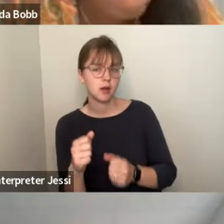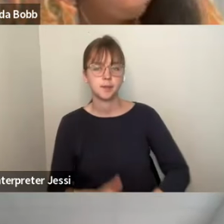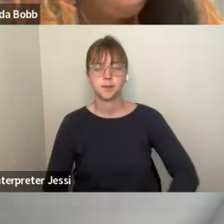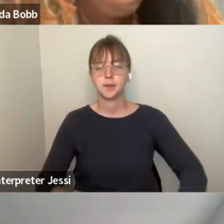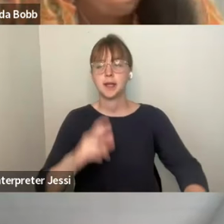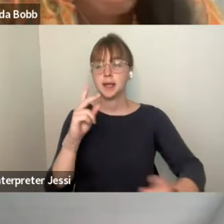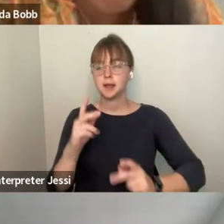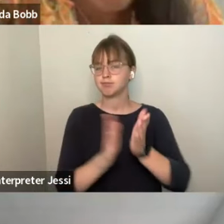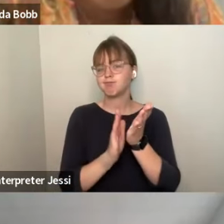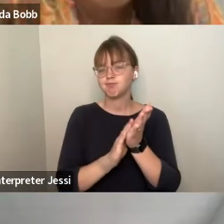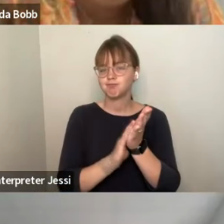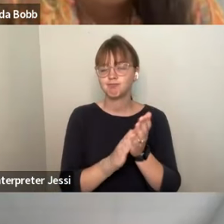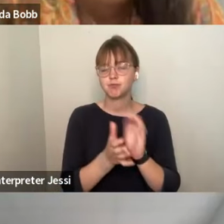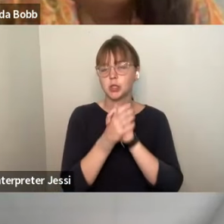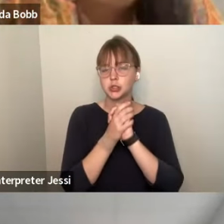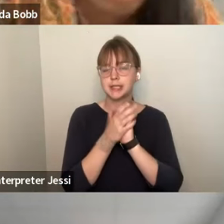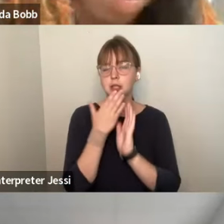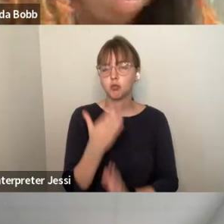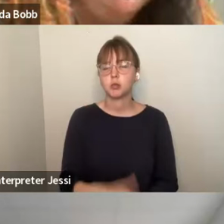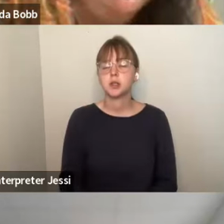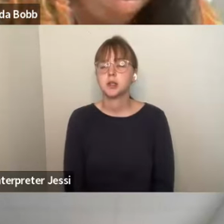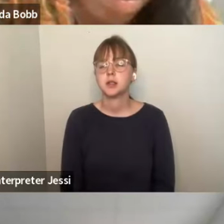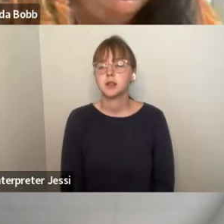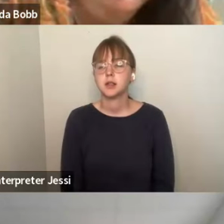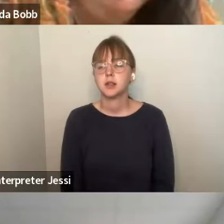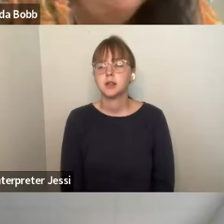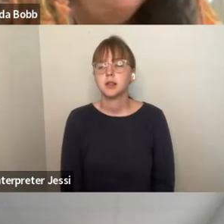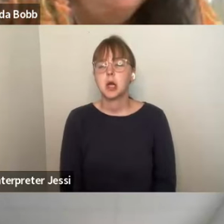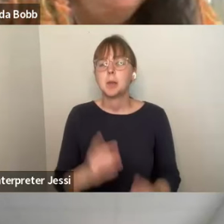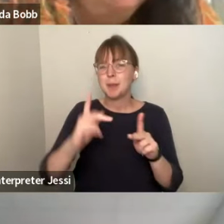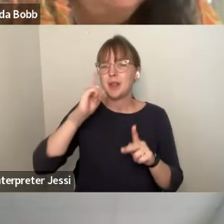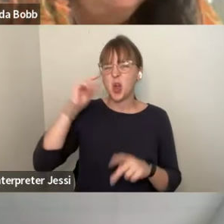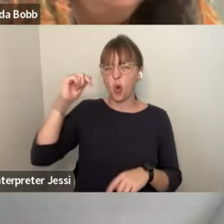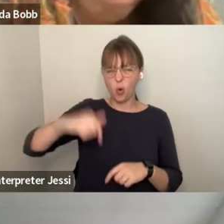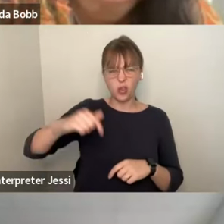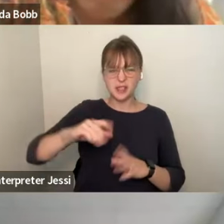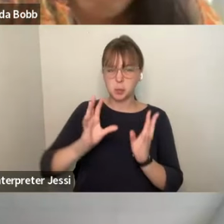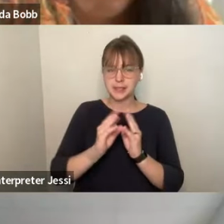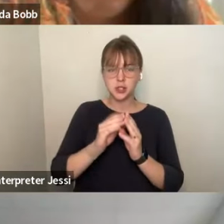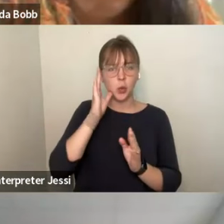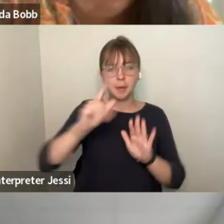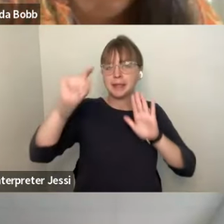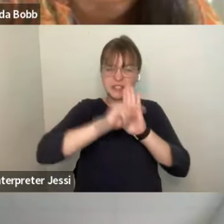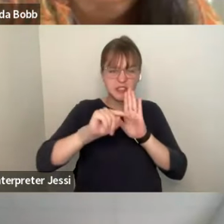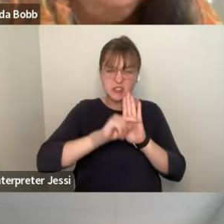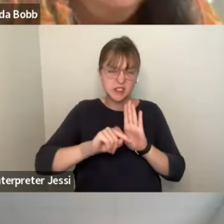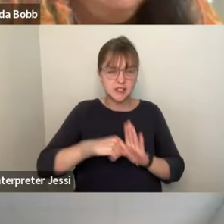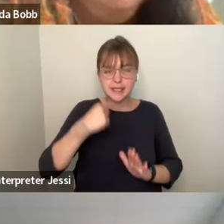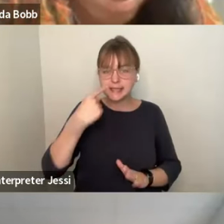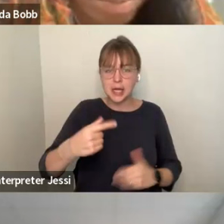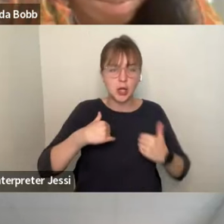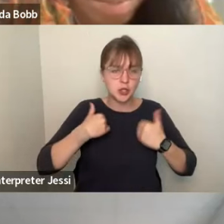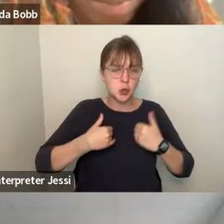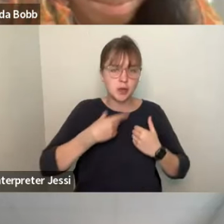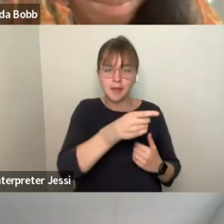going to bring people here to say it's all bad, say bad things, and tell them it's going to hurt them and kill them. And that's just really